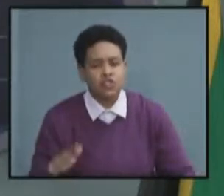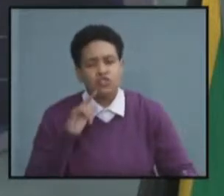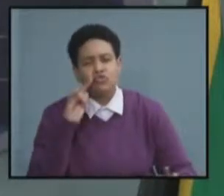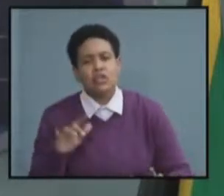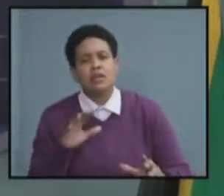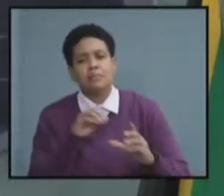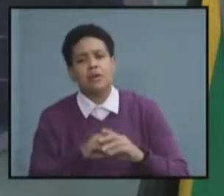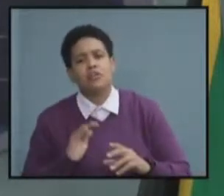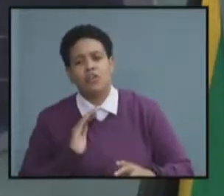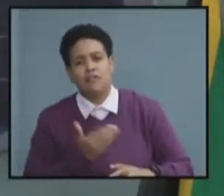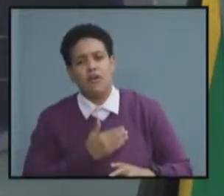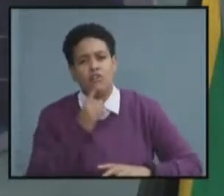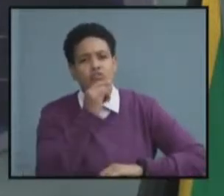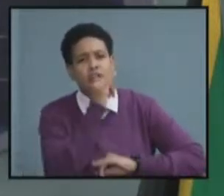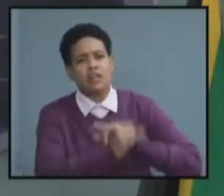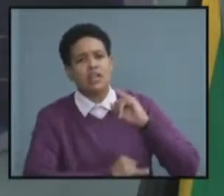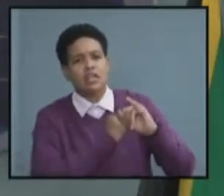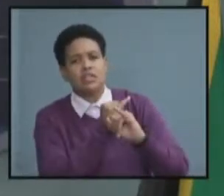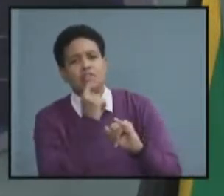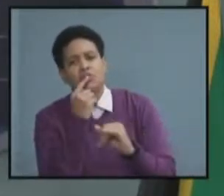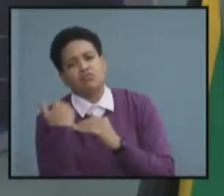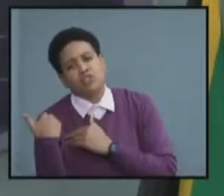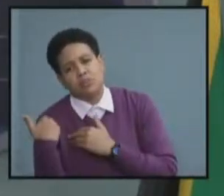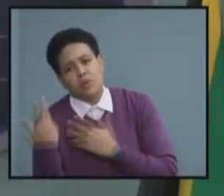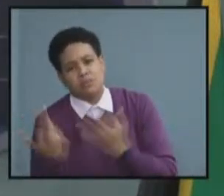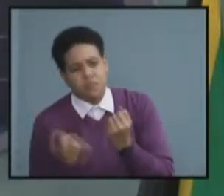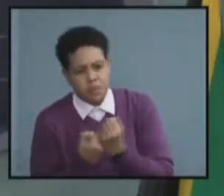part of our international duty.